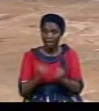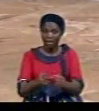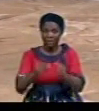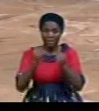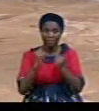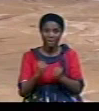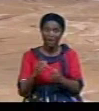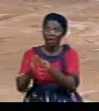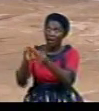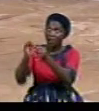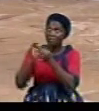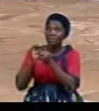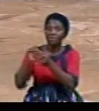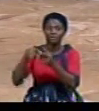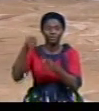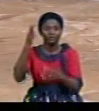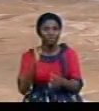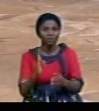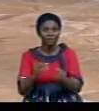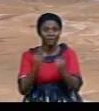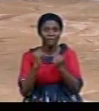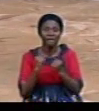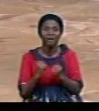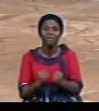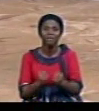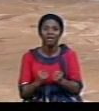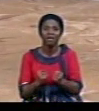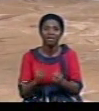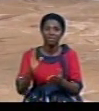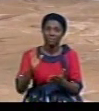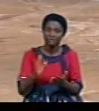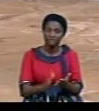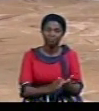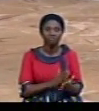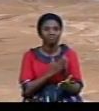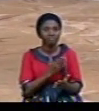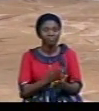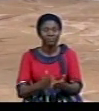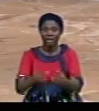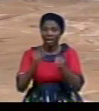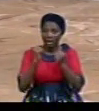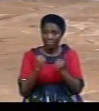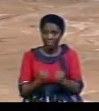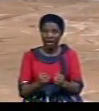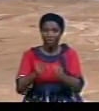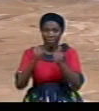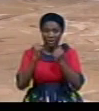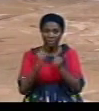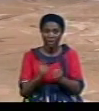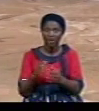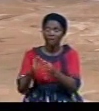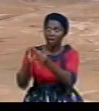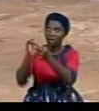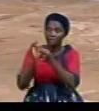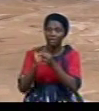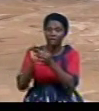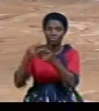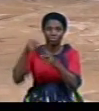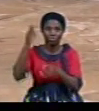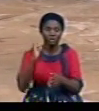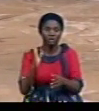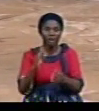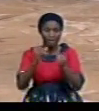God power power belong to God power power belongs to God power power